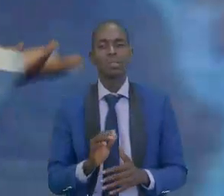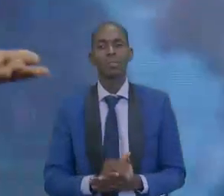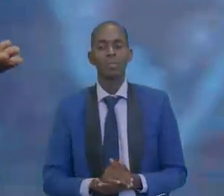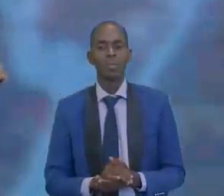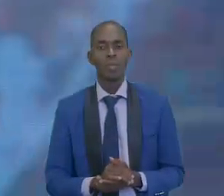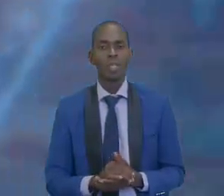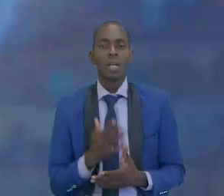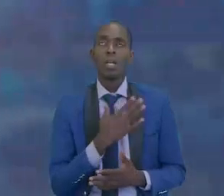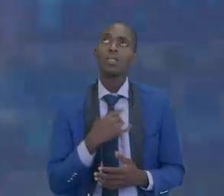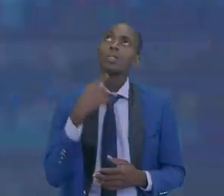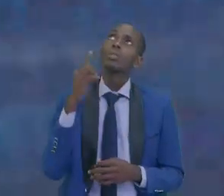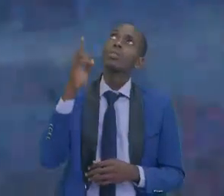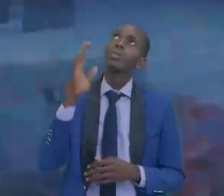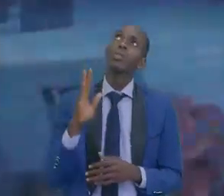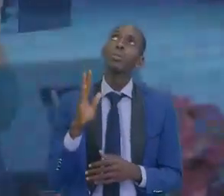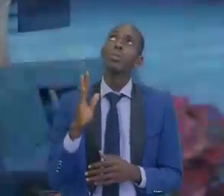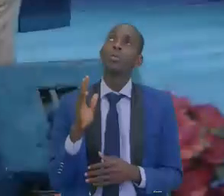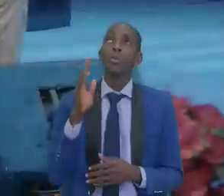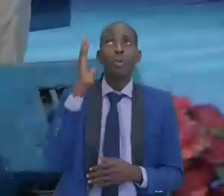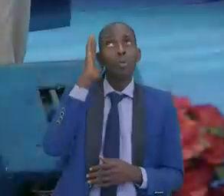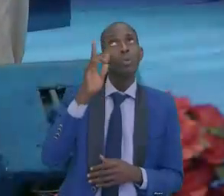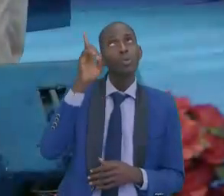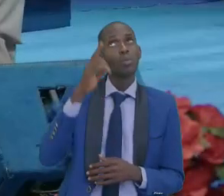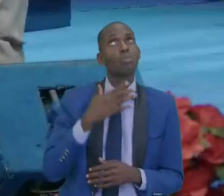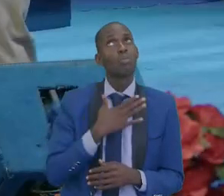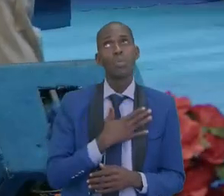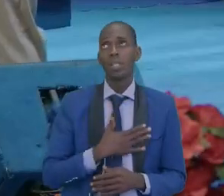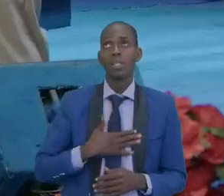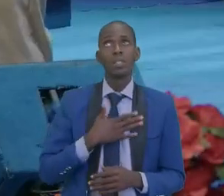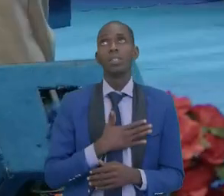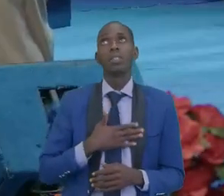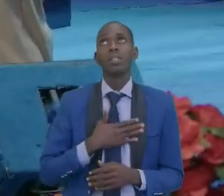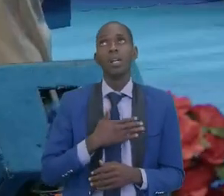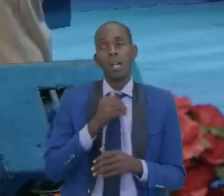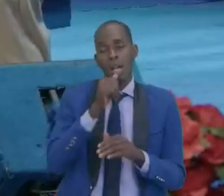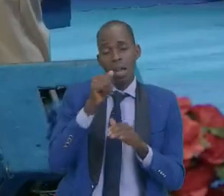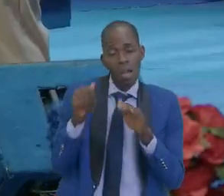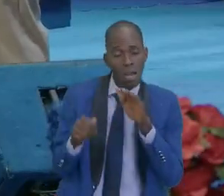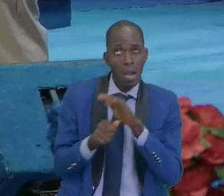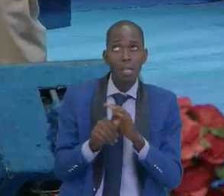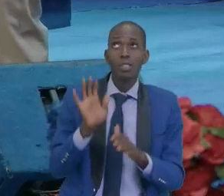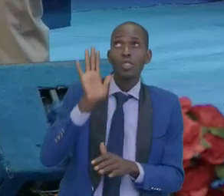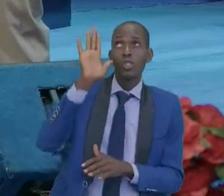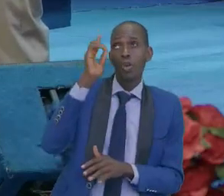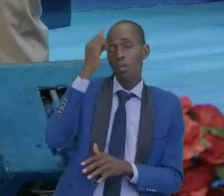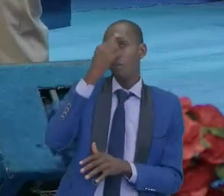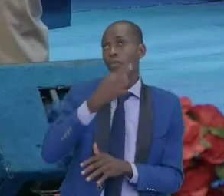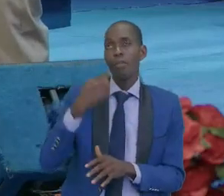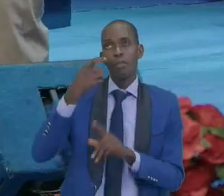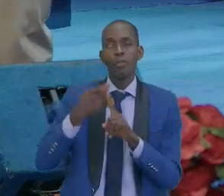says, God, will you please hide your face from my